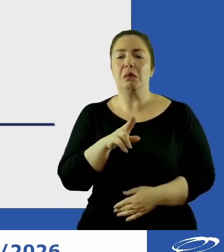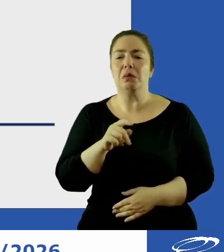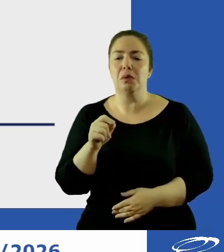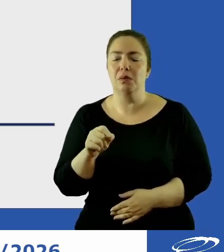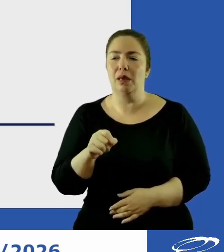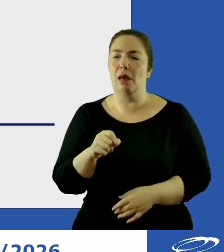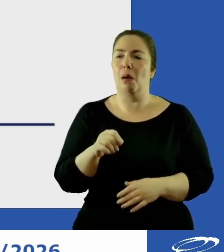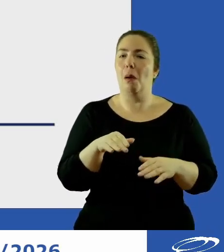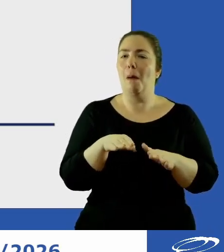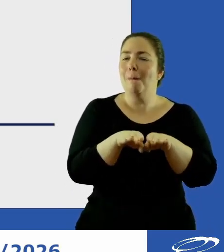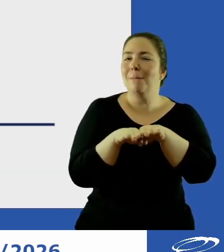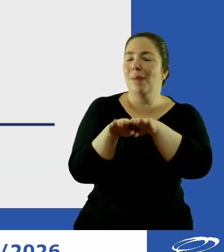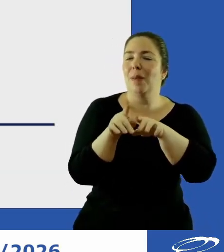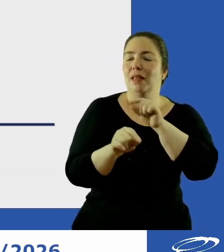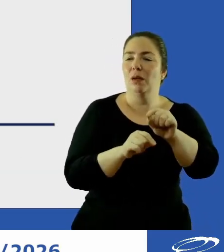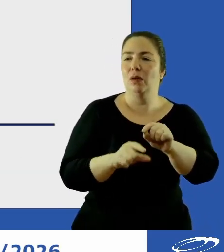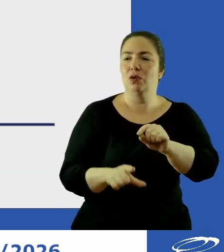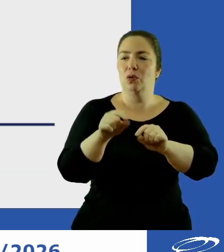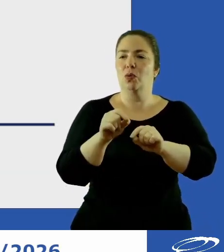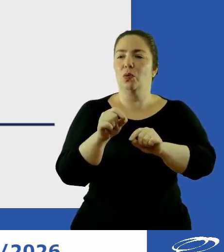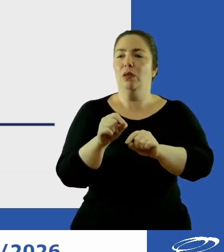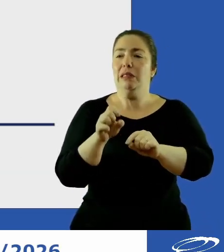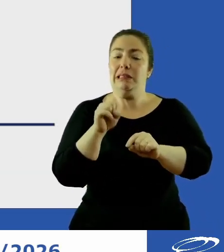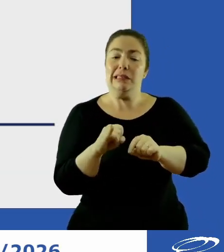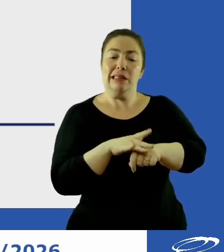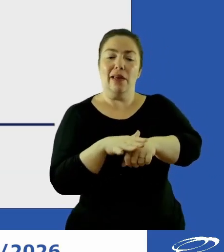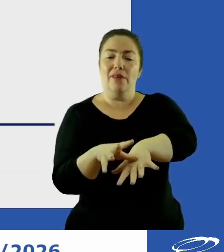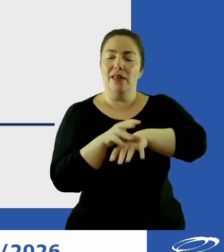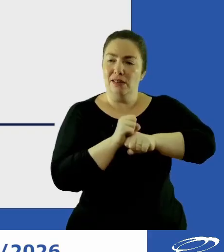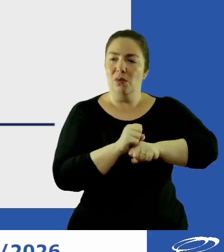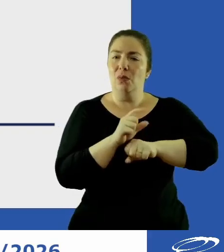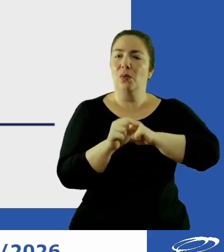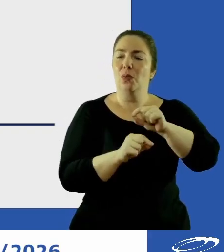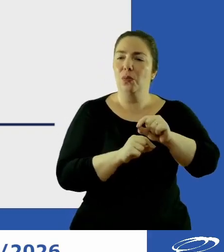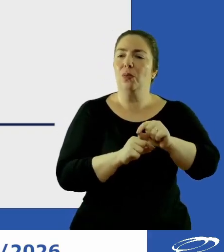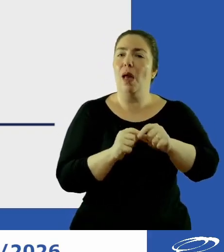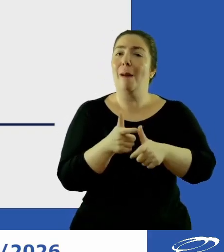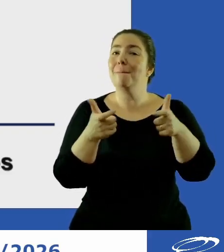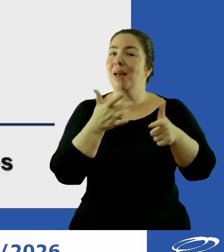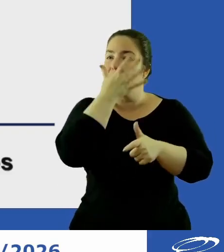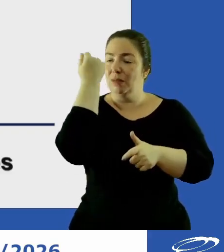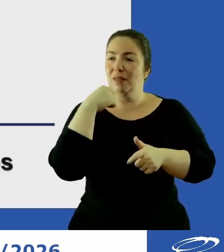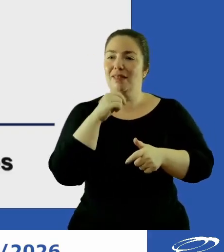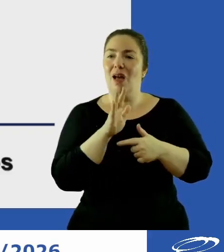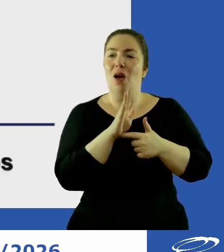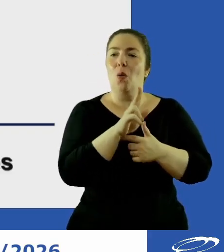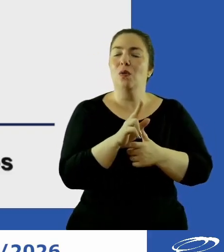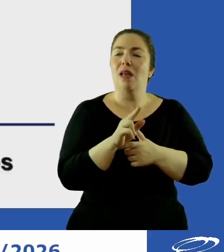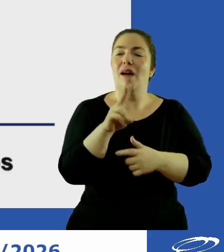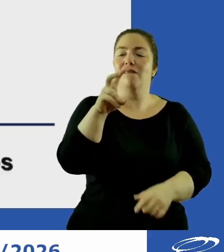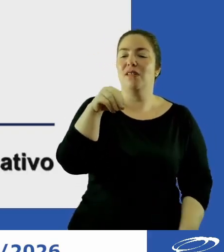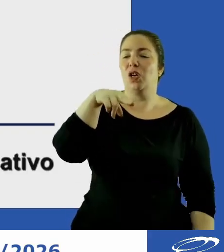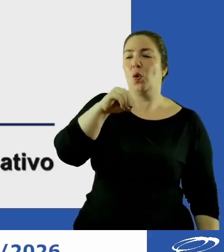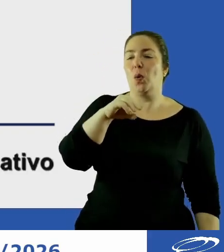bacterial skin and soft tissue infections, the reality is that the majority of the prescriptions of dalbavancin are for bone and